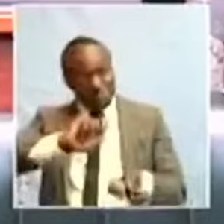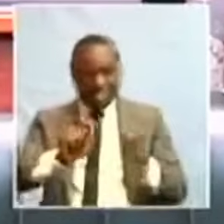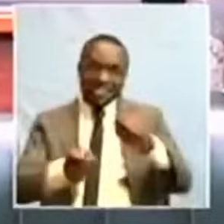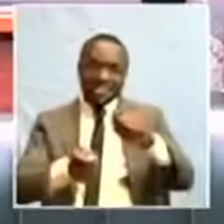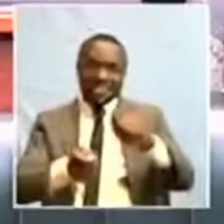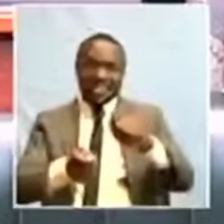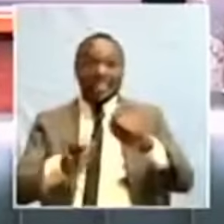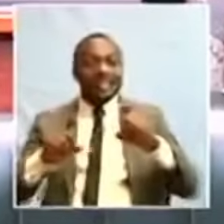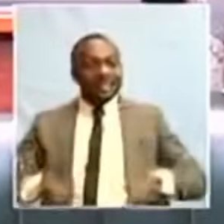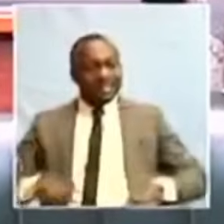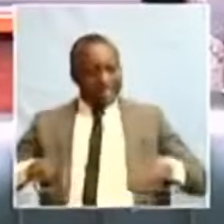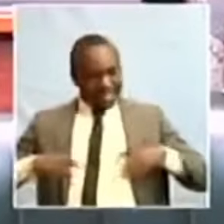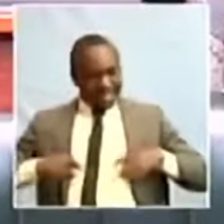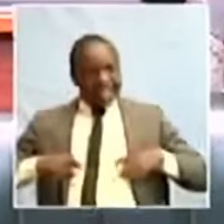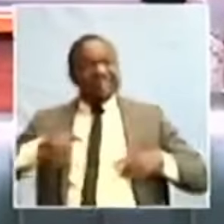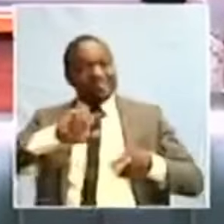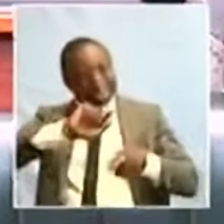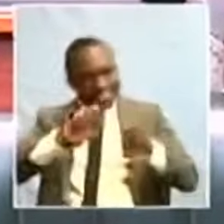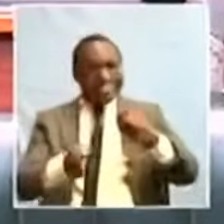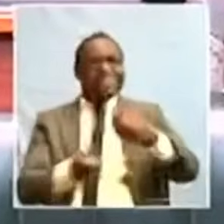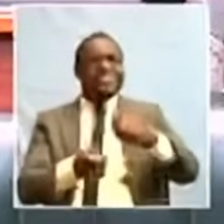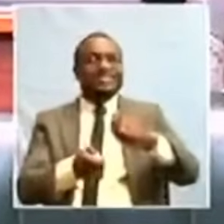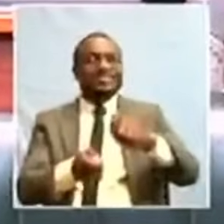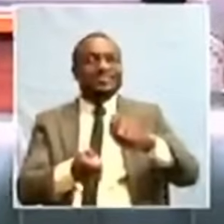Life is adjusting.